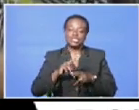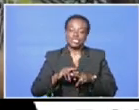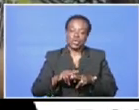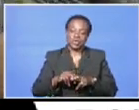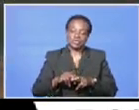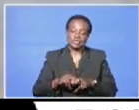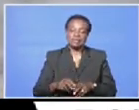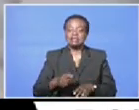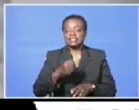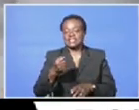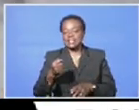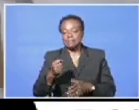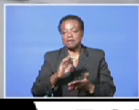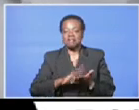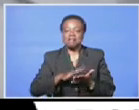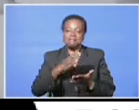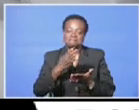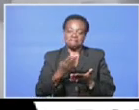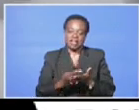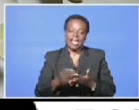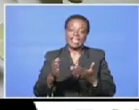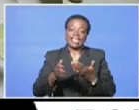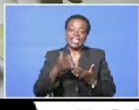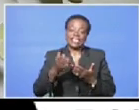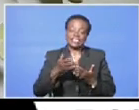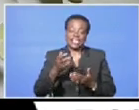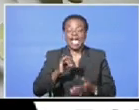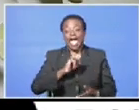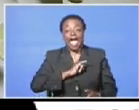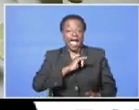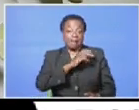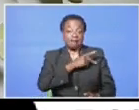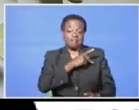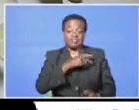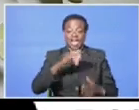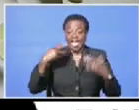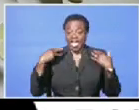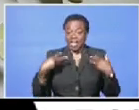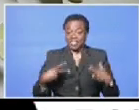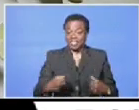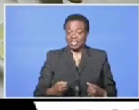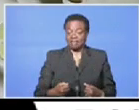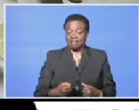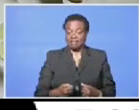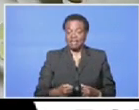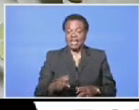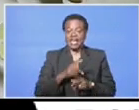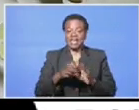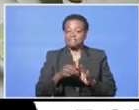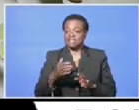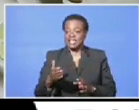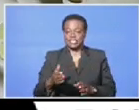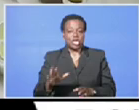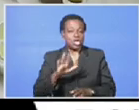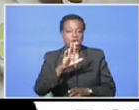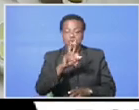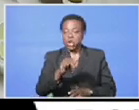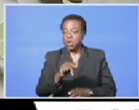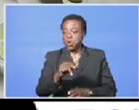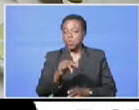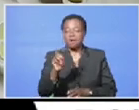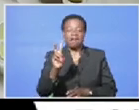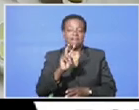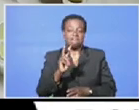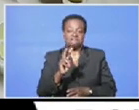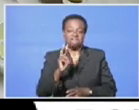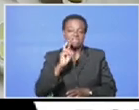with my hot cross buns. I prefer the more healthier side of things, so I would say, first of all, we're not going to use the vegetable oil, okay? No.